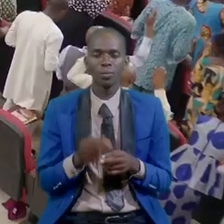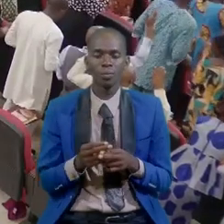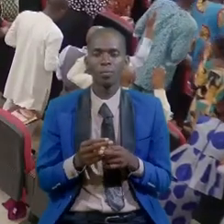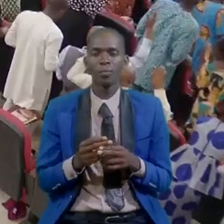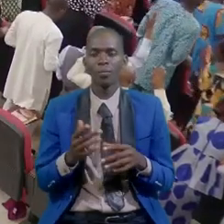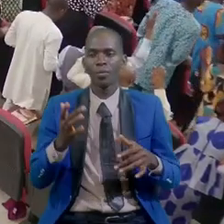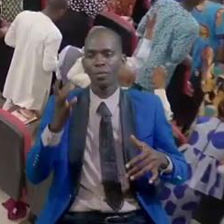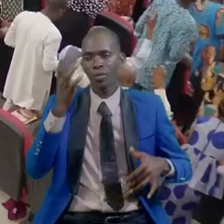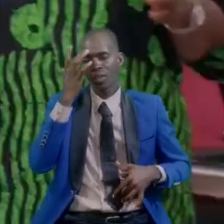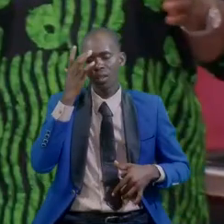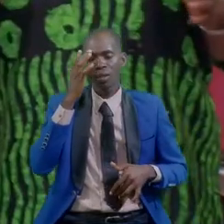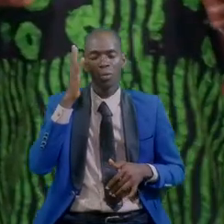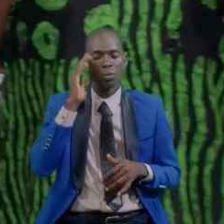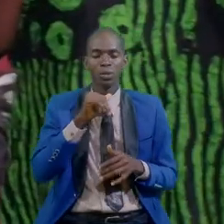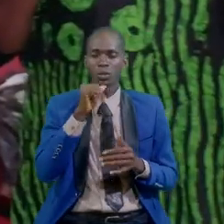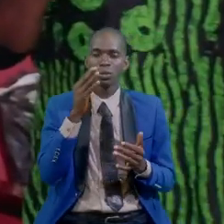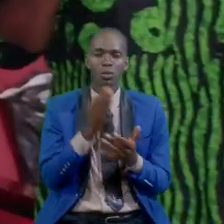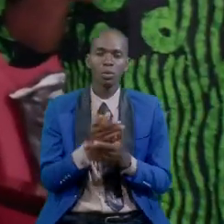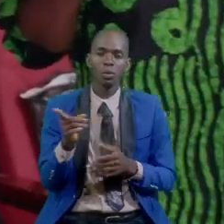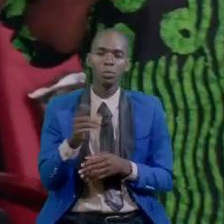Sickness will not stop you.